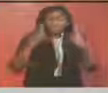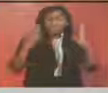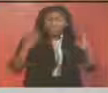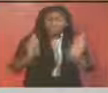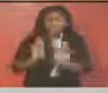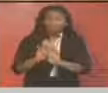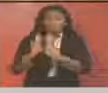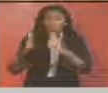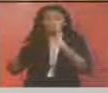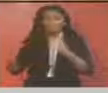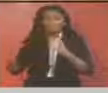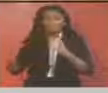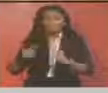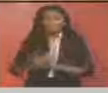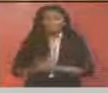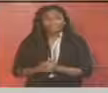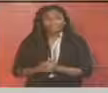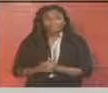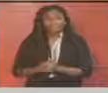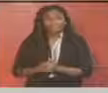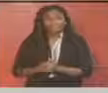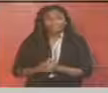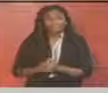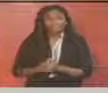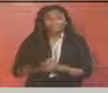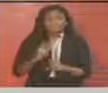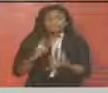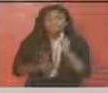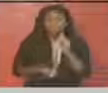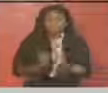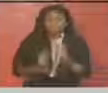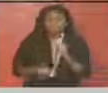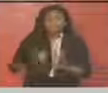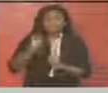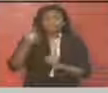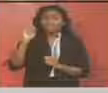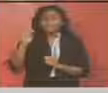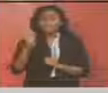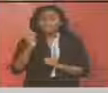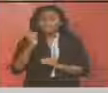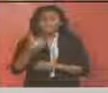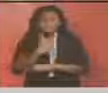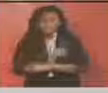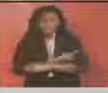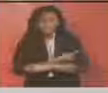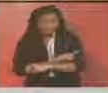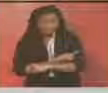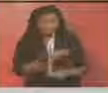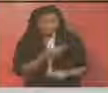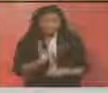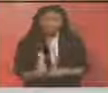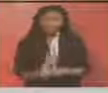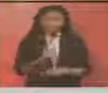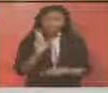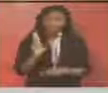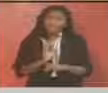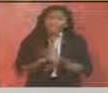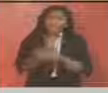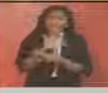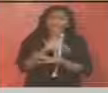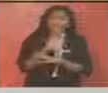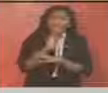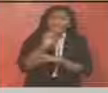The vaccination program, which Trinidad and Tobago has used for over 50 years in Trinidad and